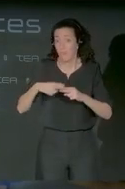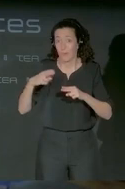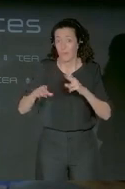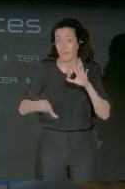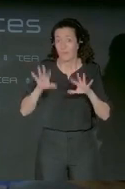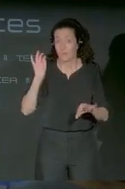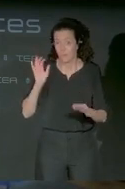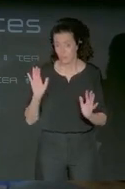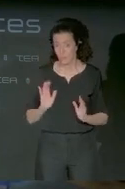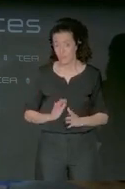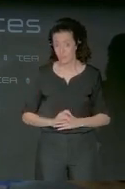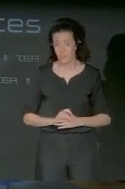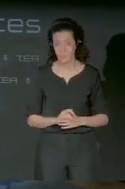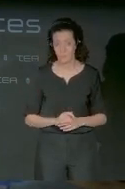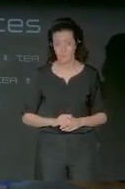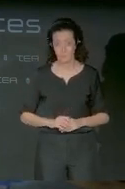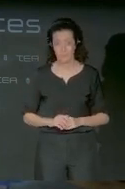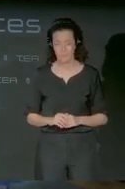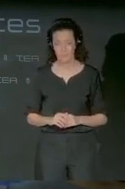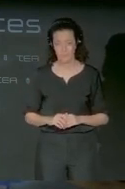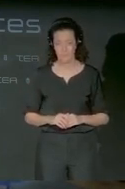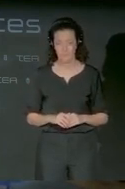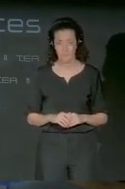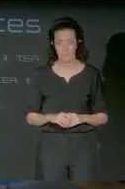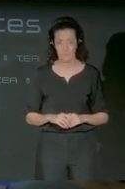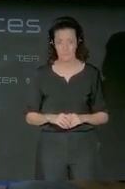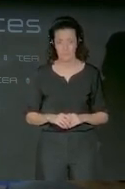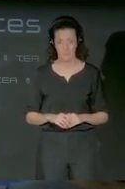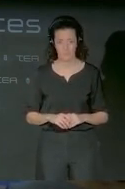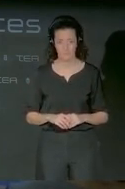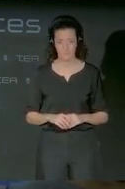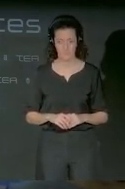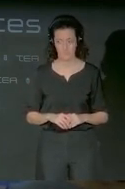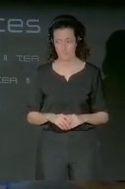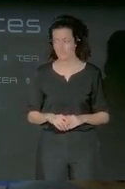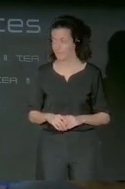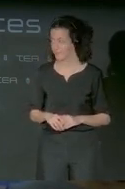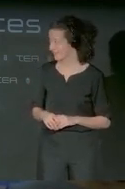I have nothing specific to add on that cultural point. I think it's well covered. Thanks, guys.